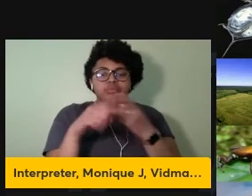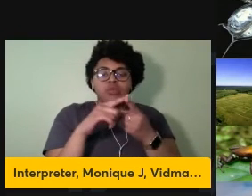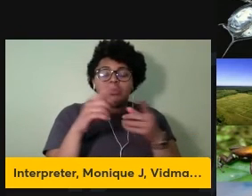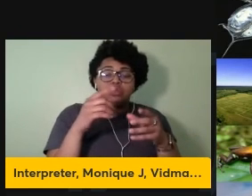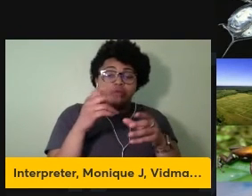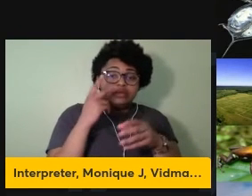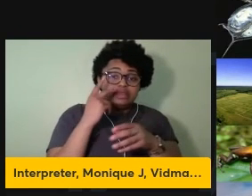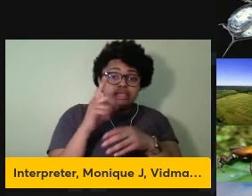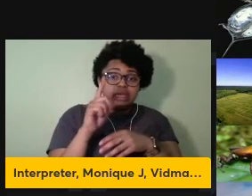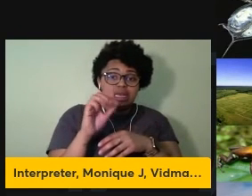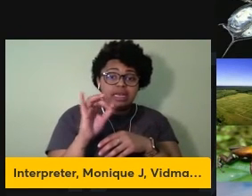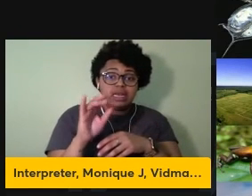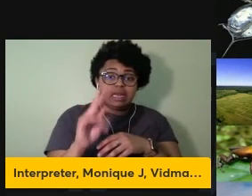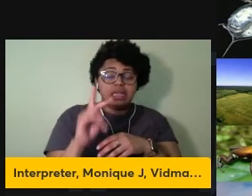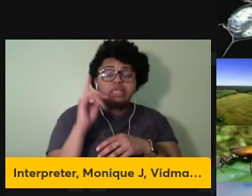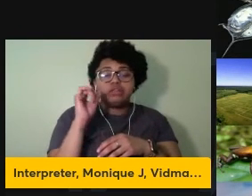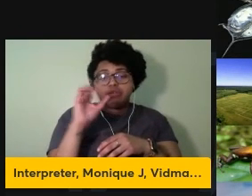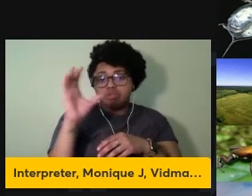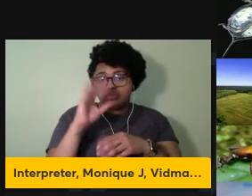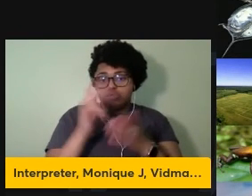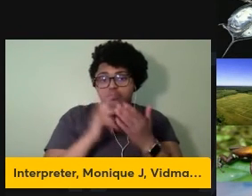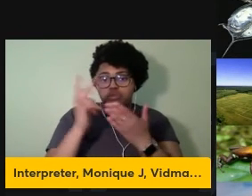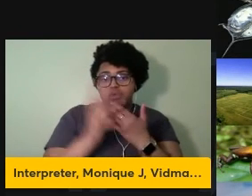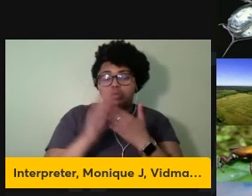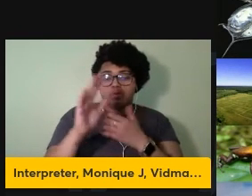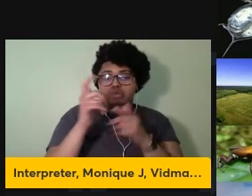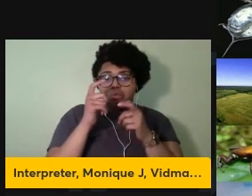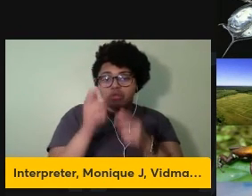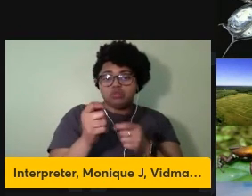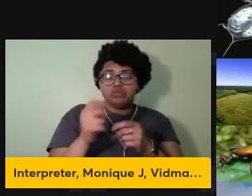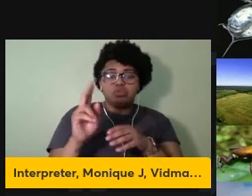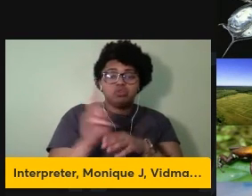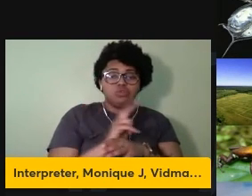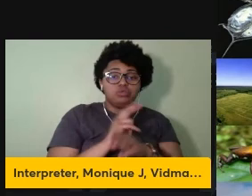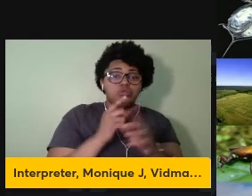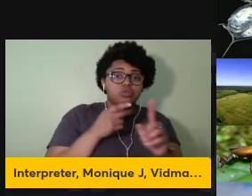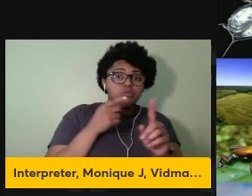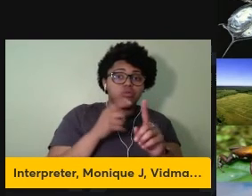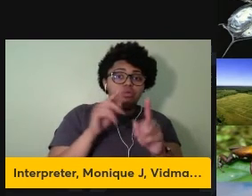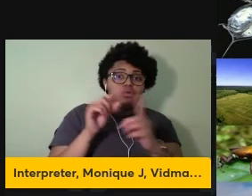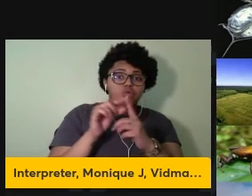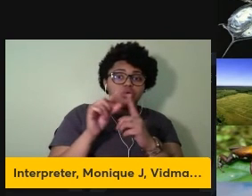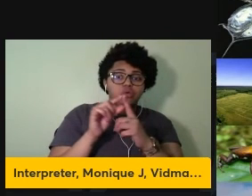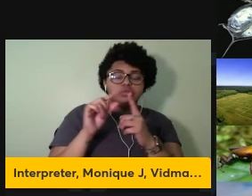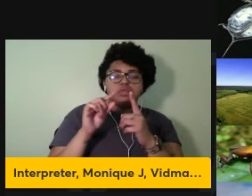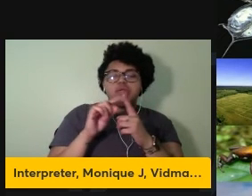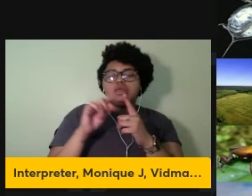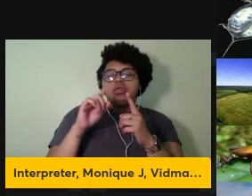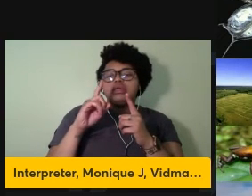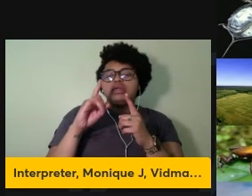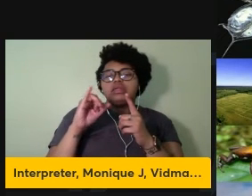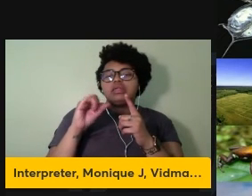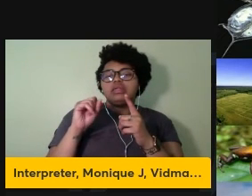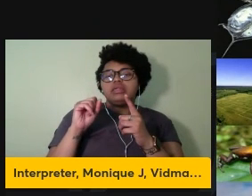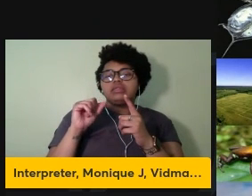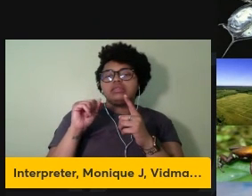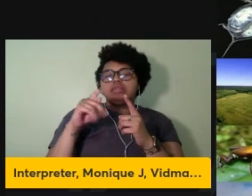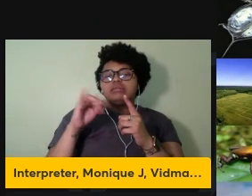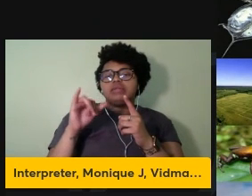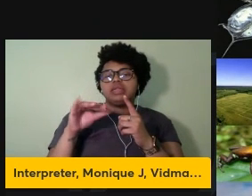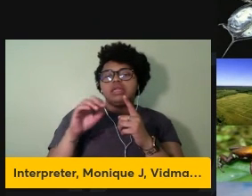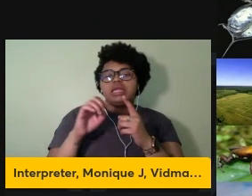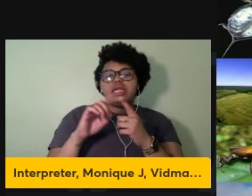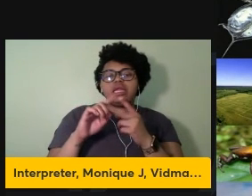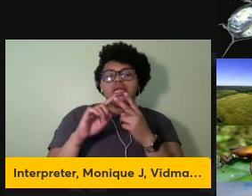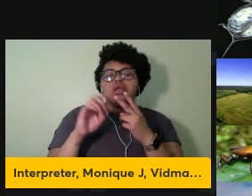link, you can search the programs of your interest using keywords, discipline, or location.